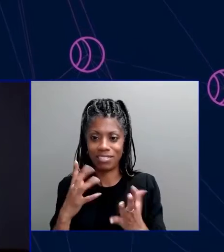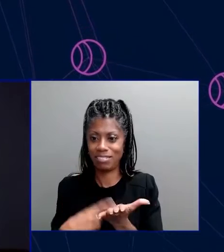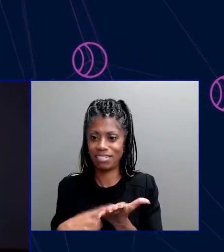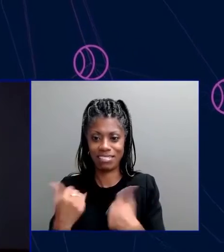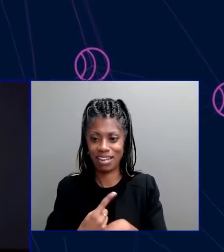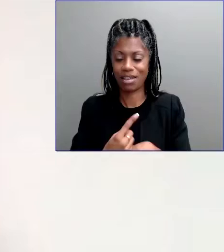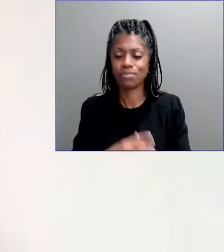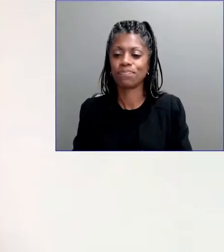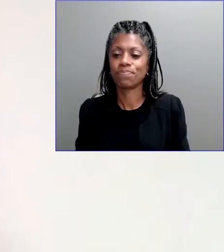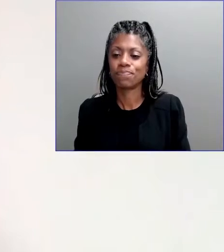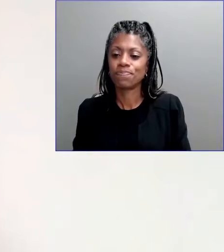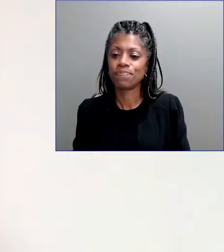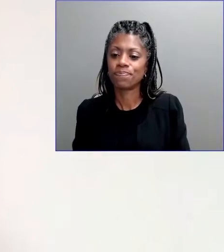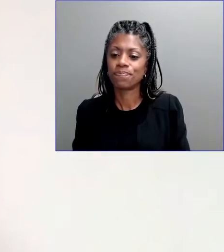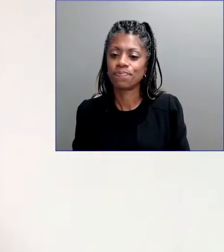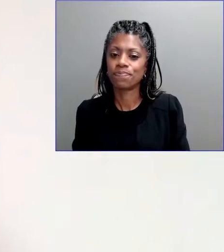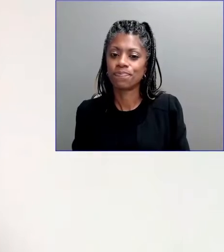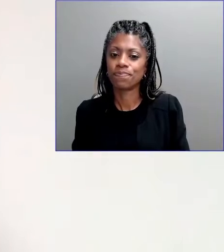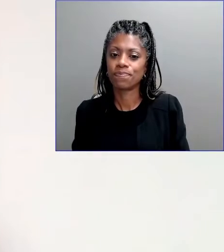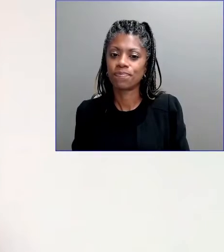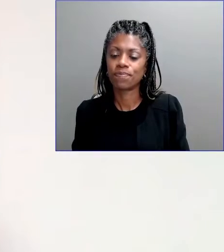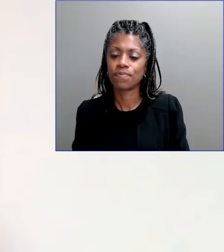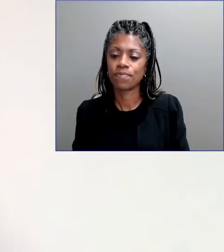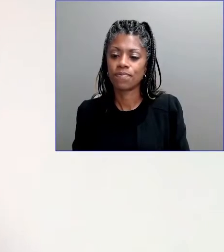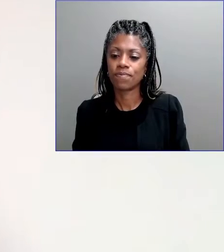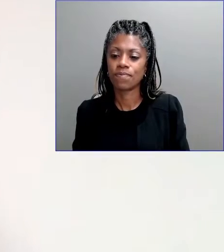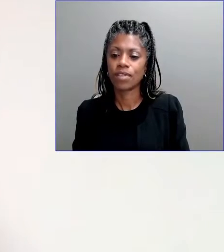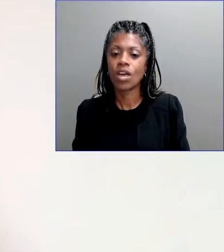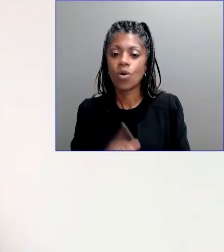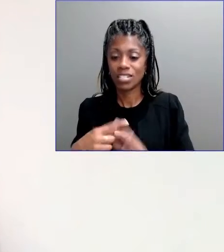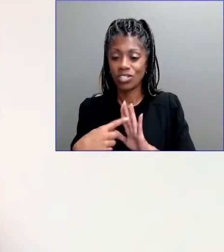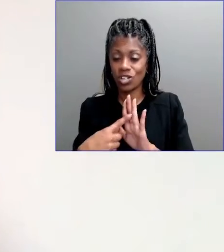Now we're going to show you what United We Dream is all about with our video.